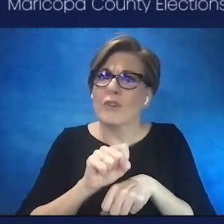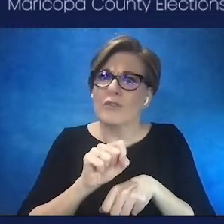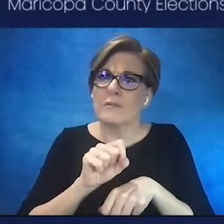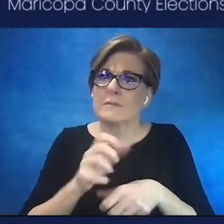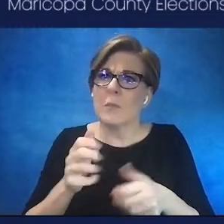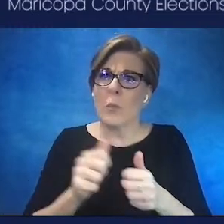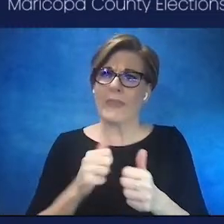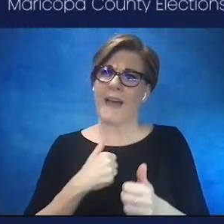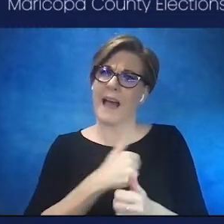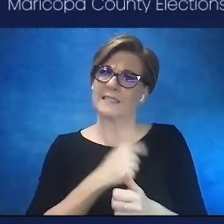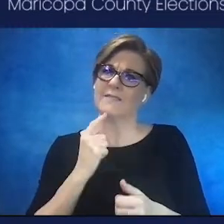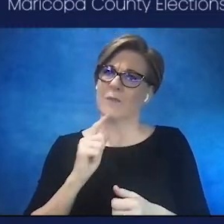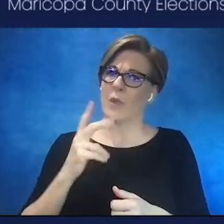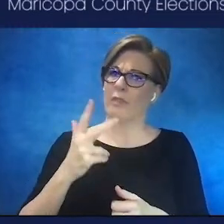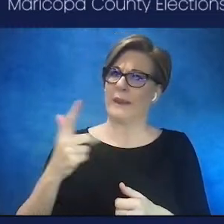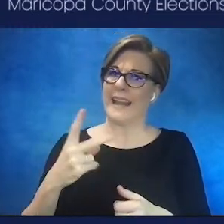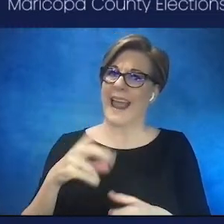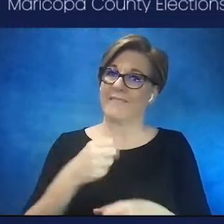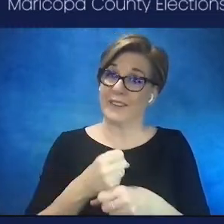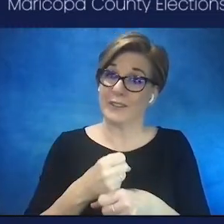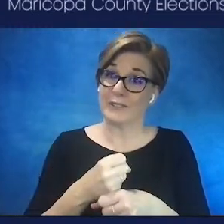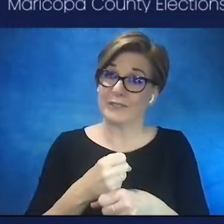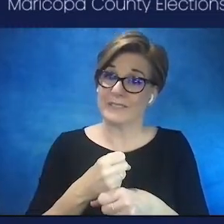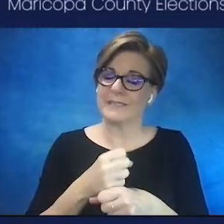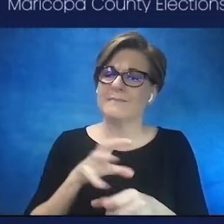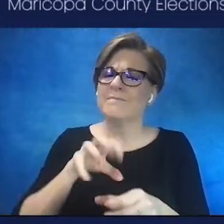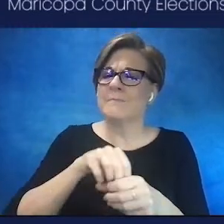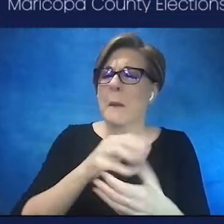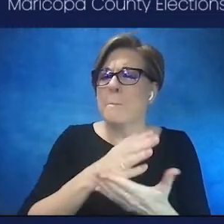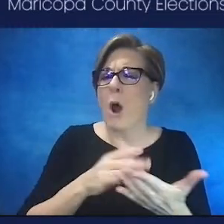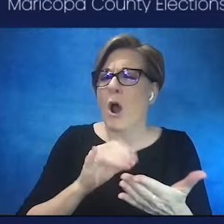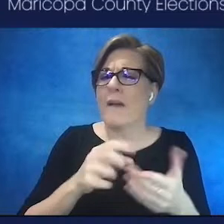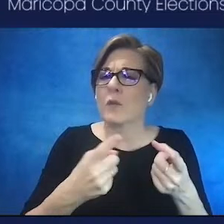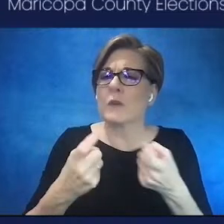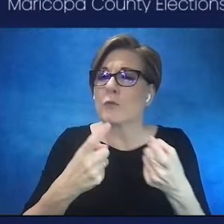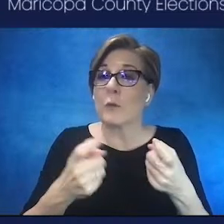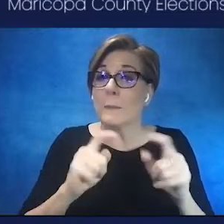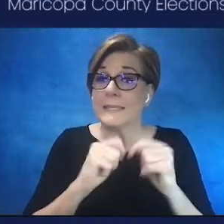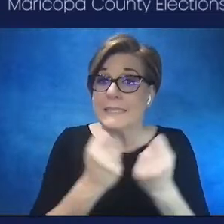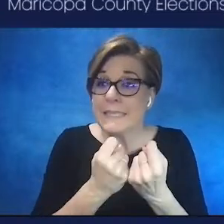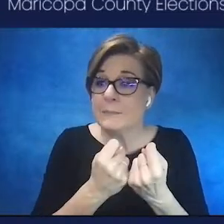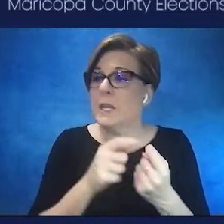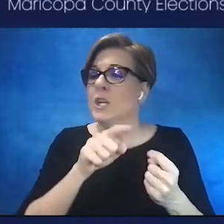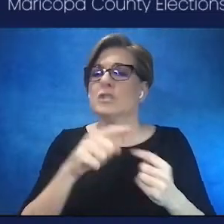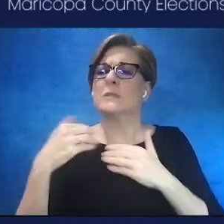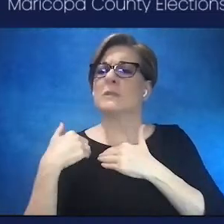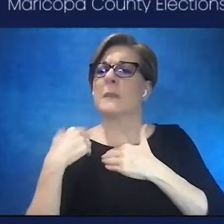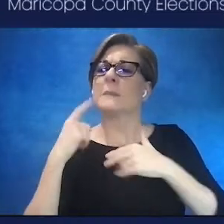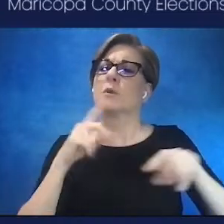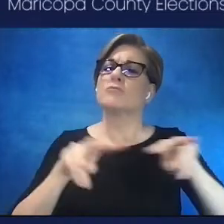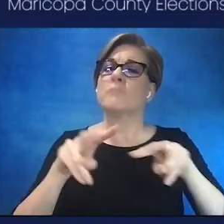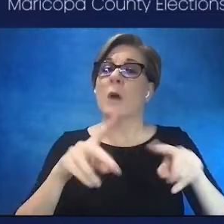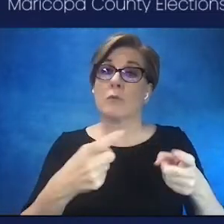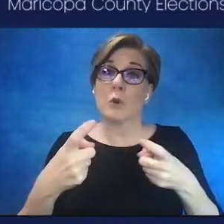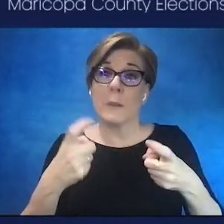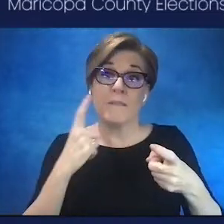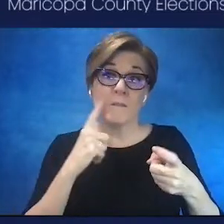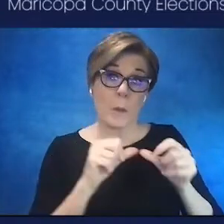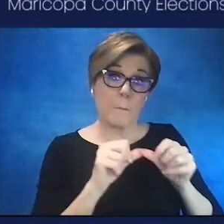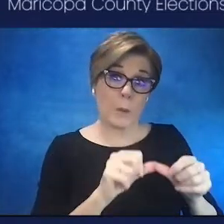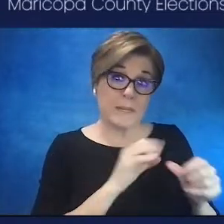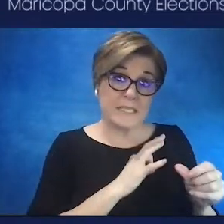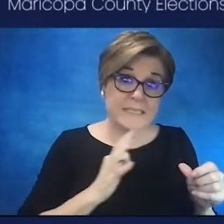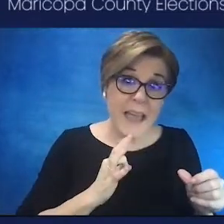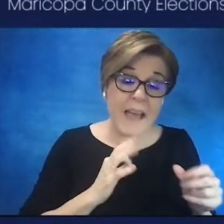a little over 3.5 years with the Elections Recruitment Team. Now, Anita oversees the recruitment efforts for